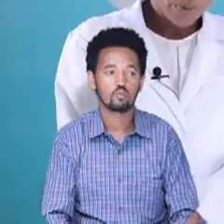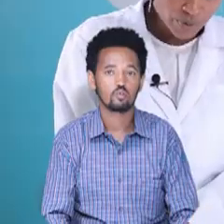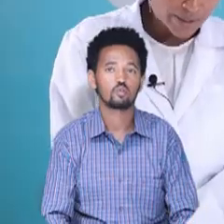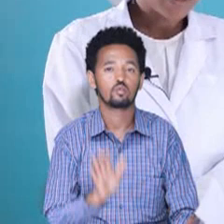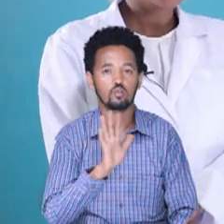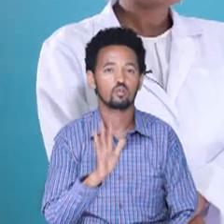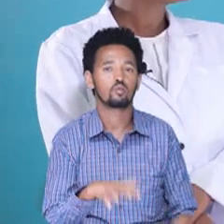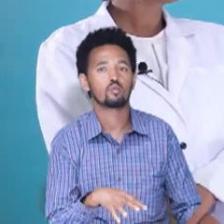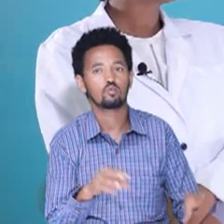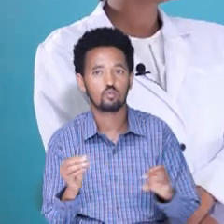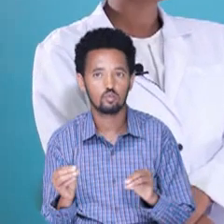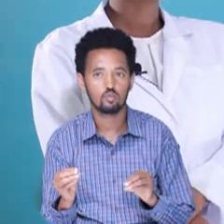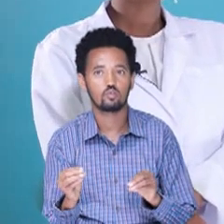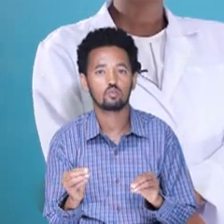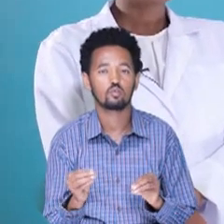Hello students,